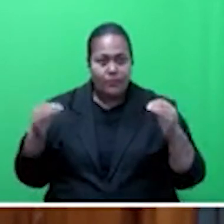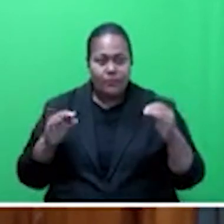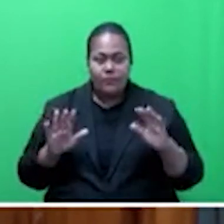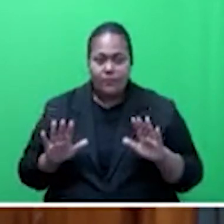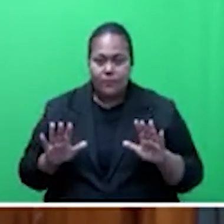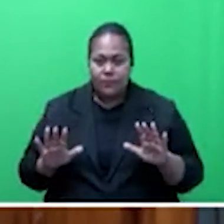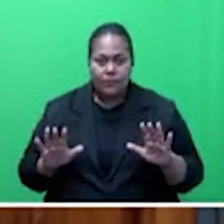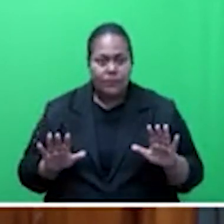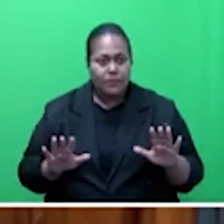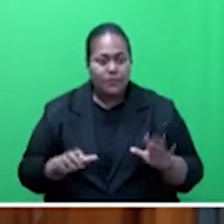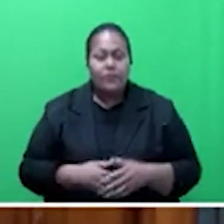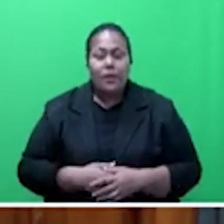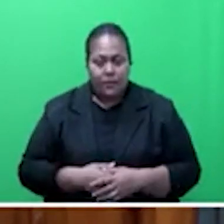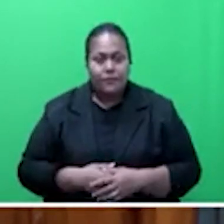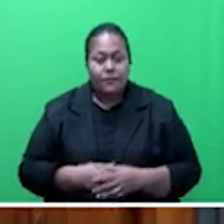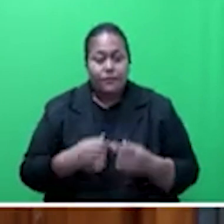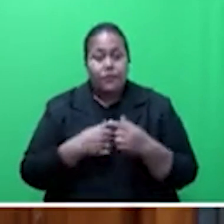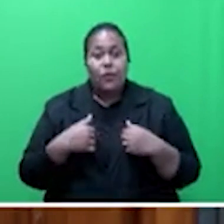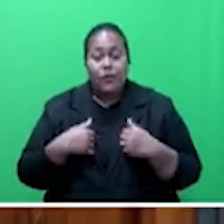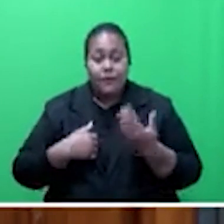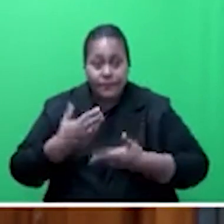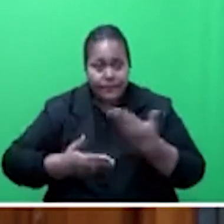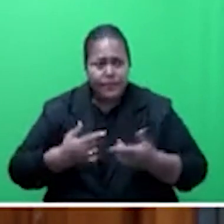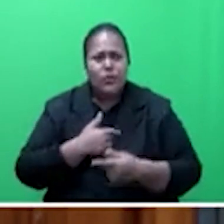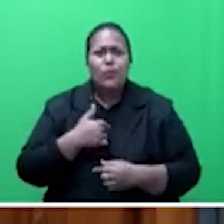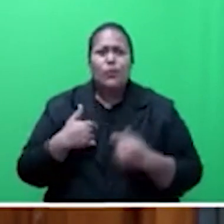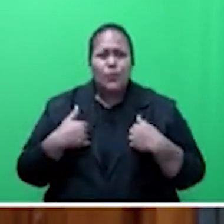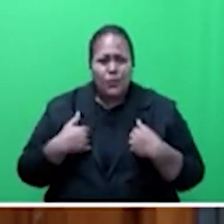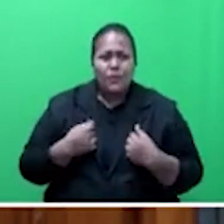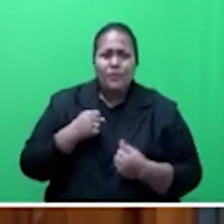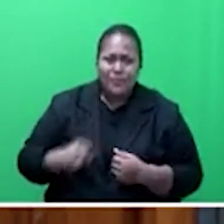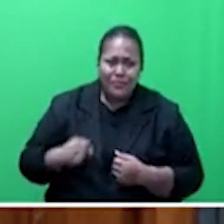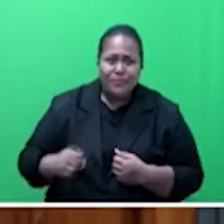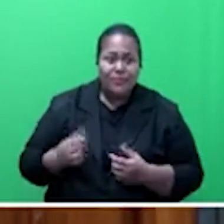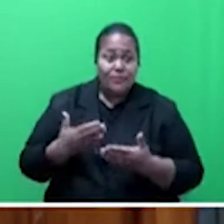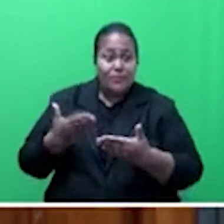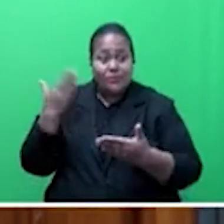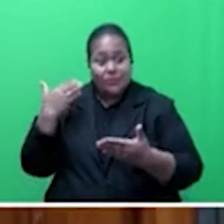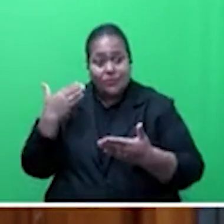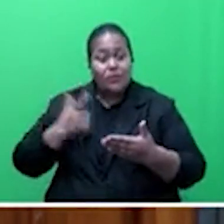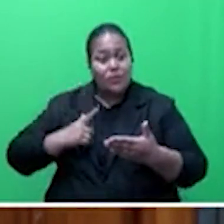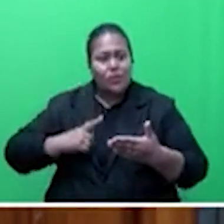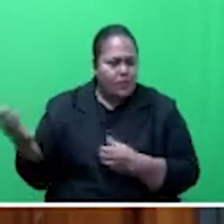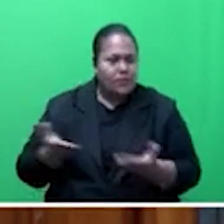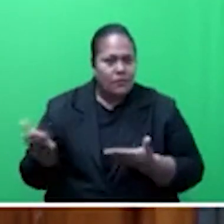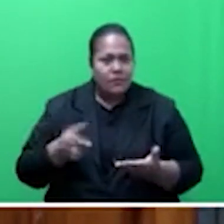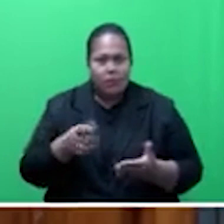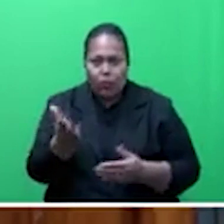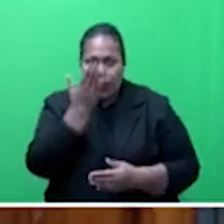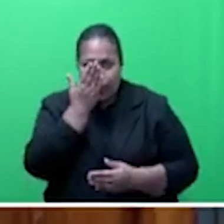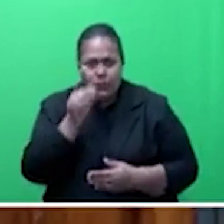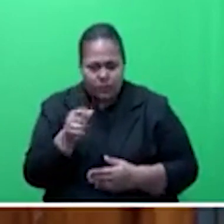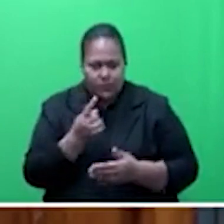Order. Okay, we are saying we have been objecting to it because it has been bring to